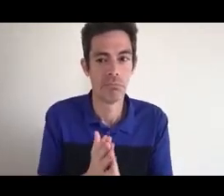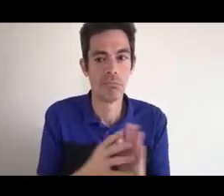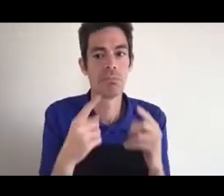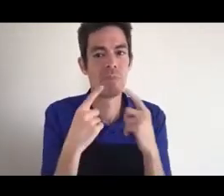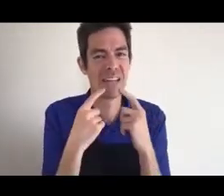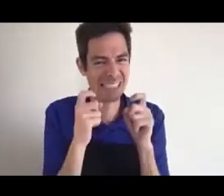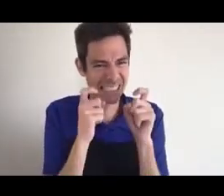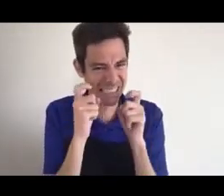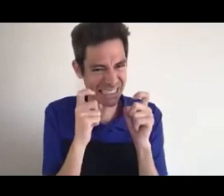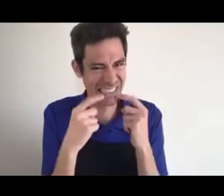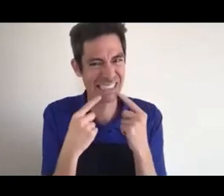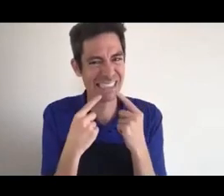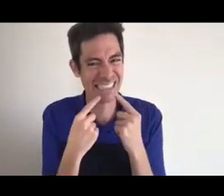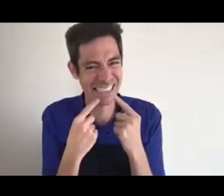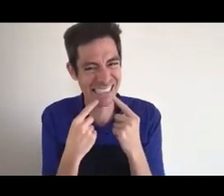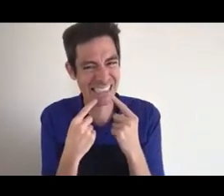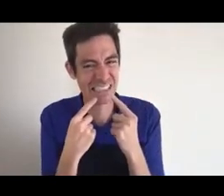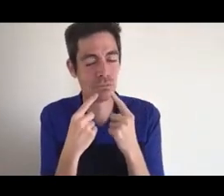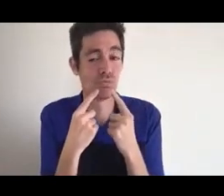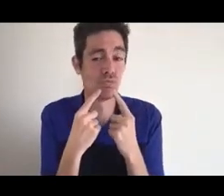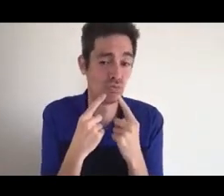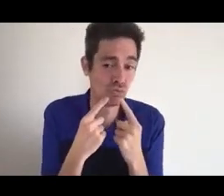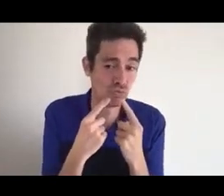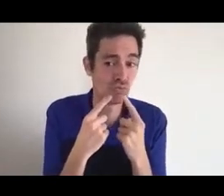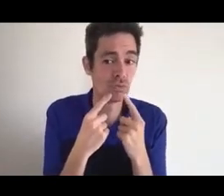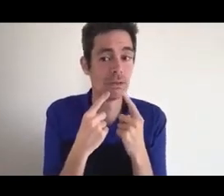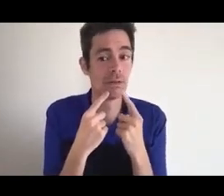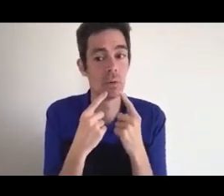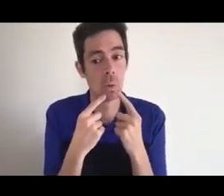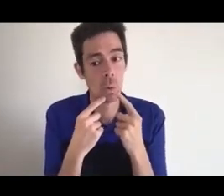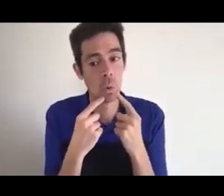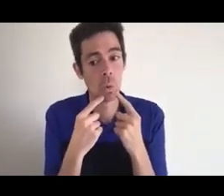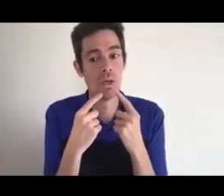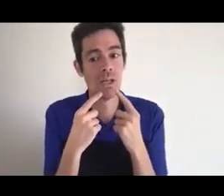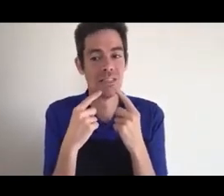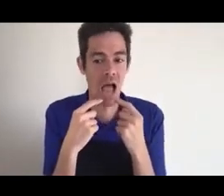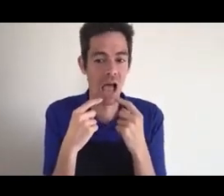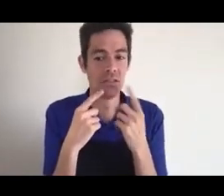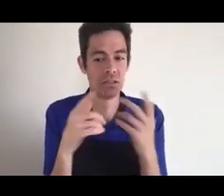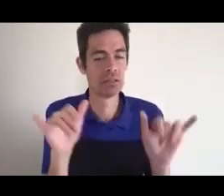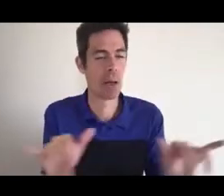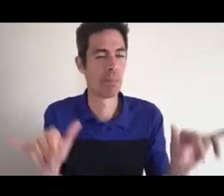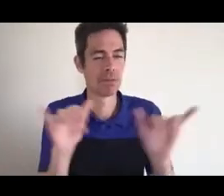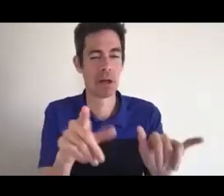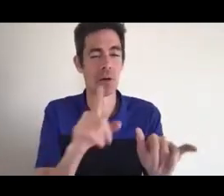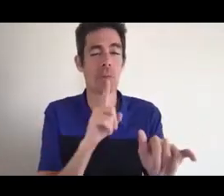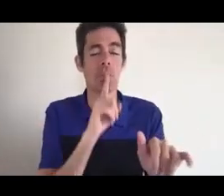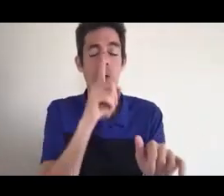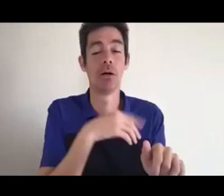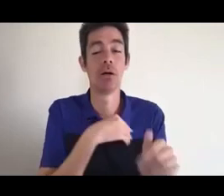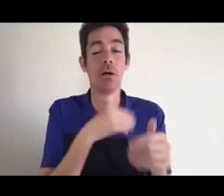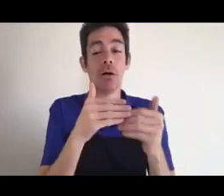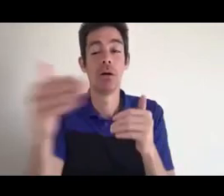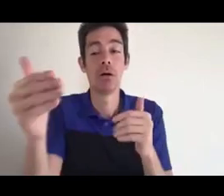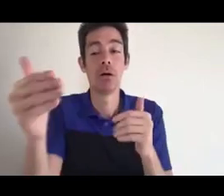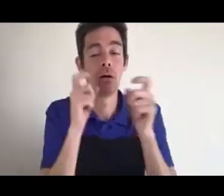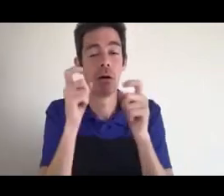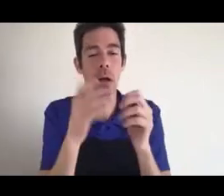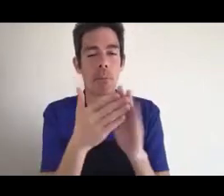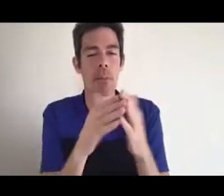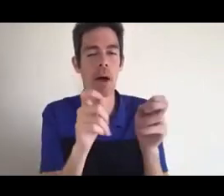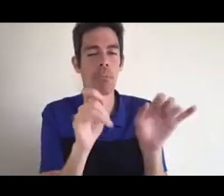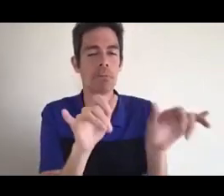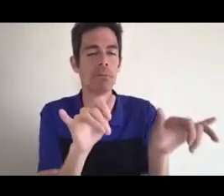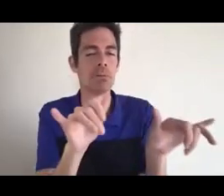heads. So again, mouth movements can show some of the different adverbs,